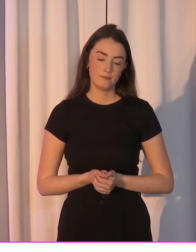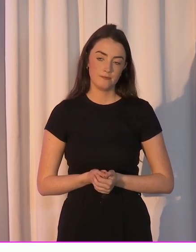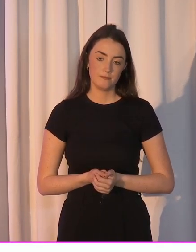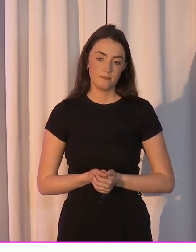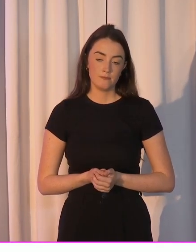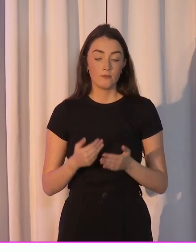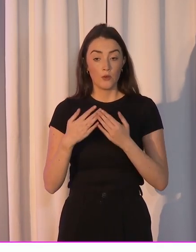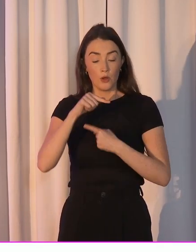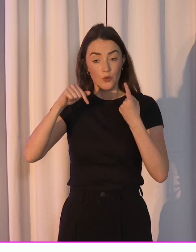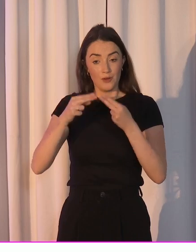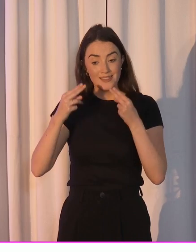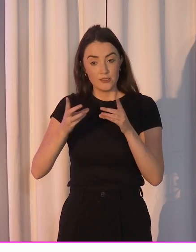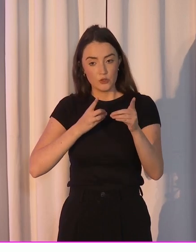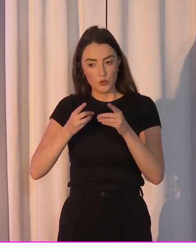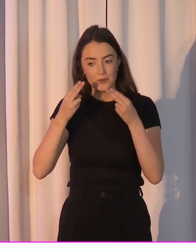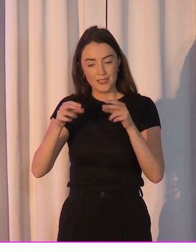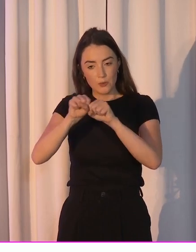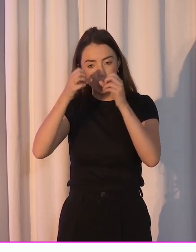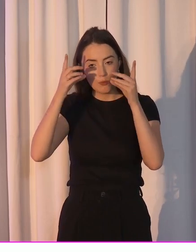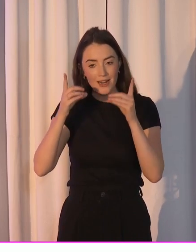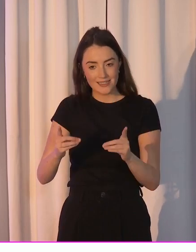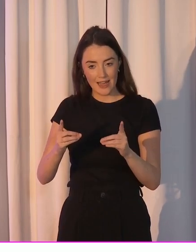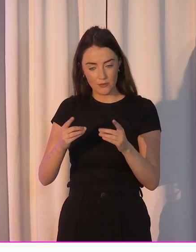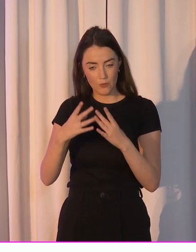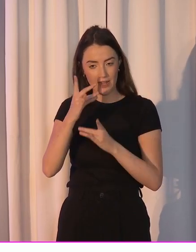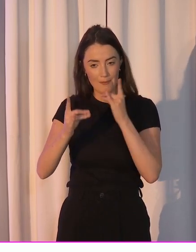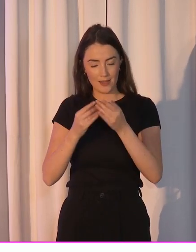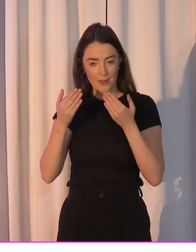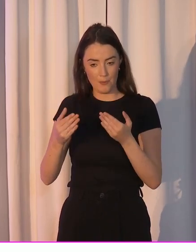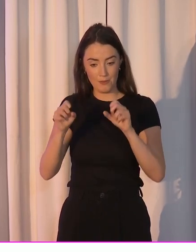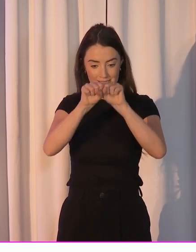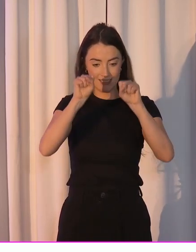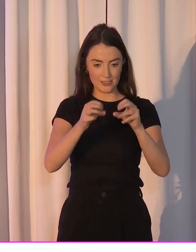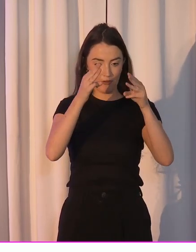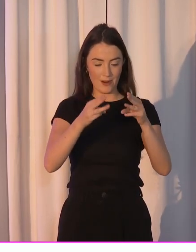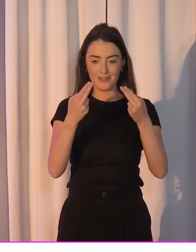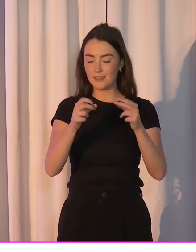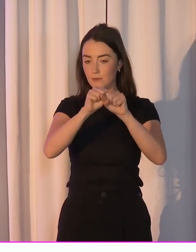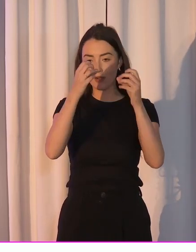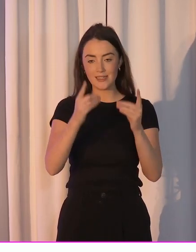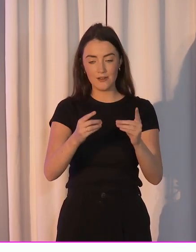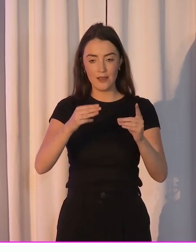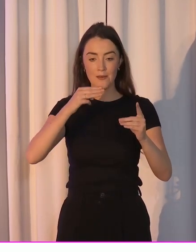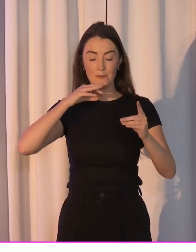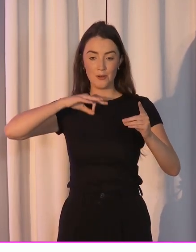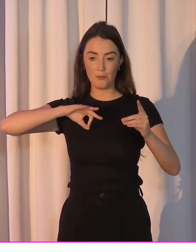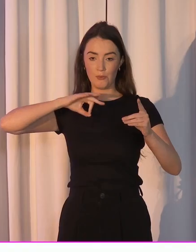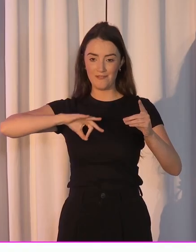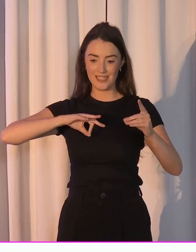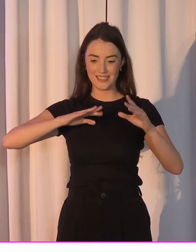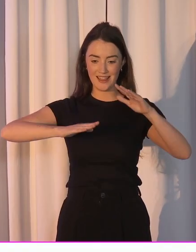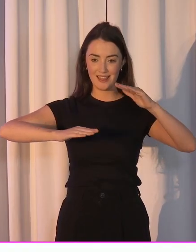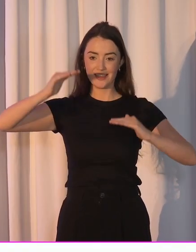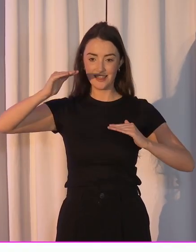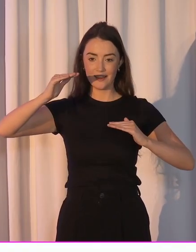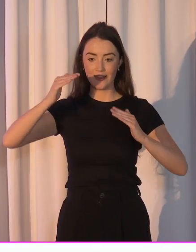do is we need to start dismantling the entrenched systems of power that unequally distribute privilege and access.